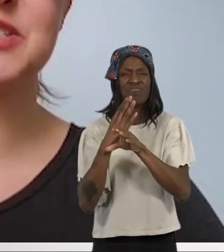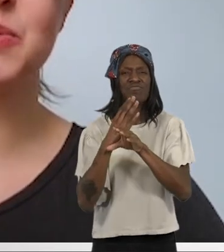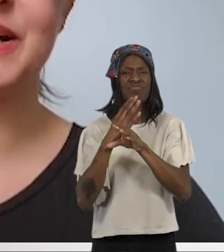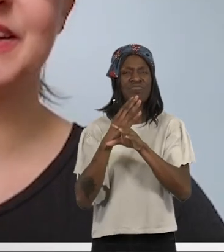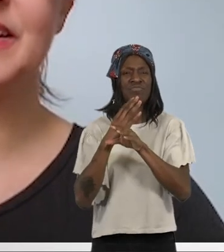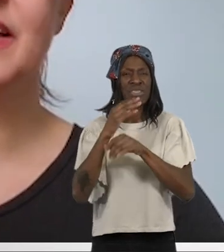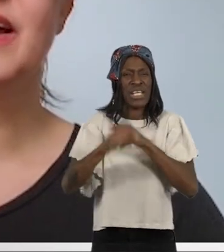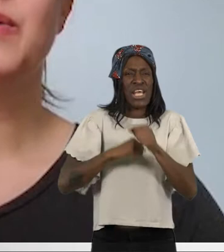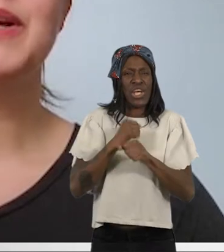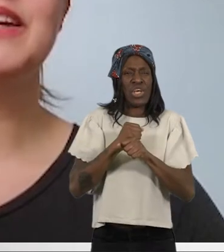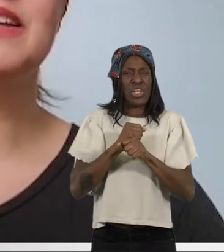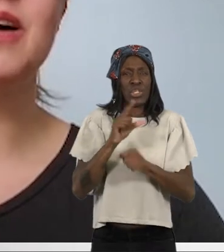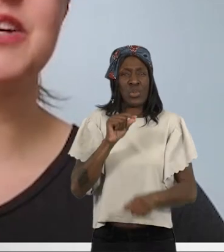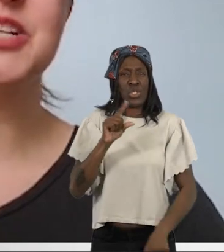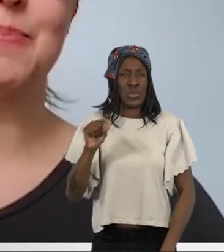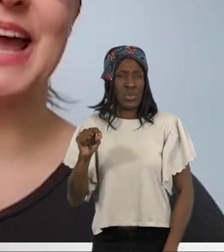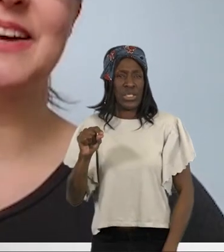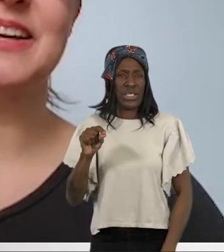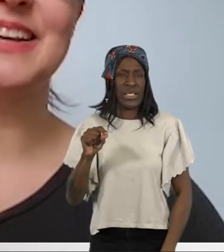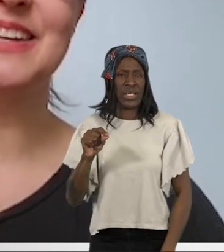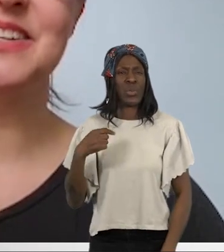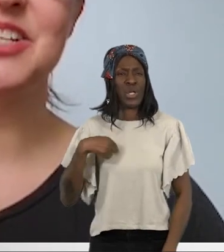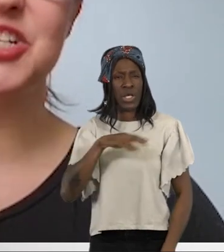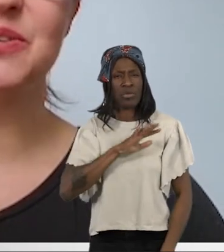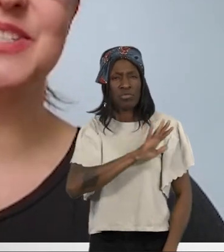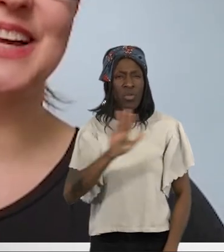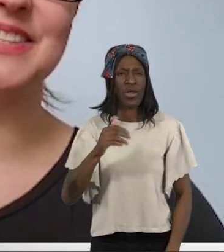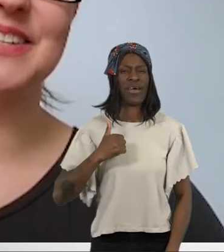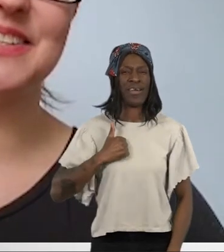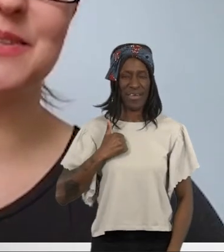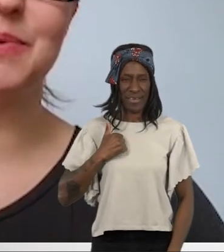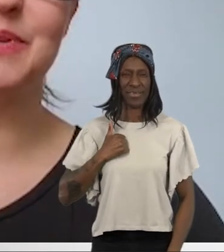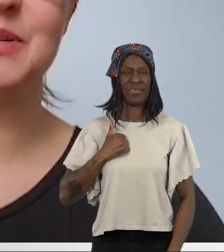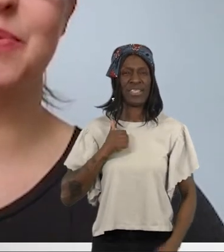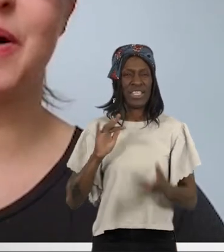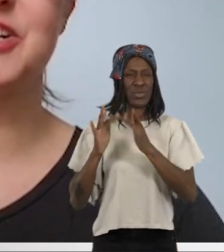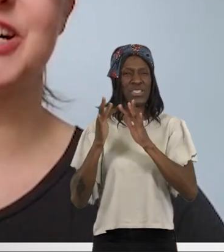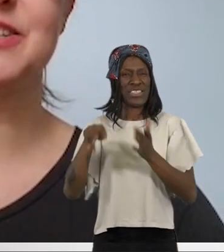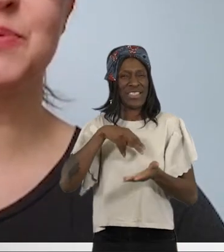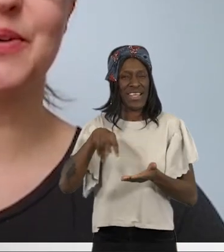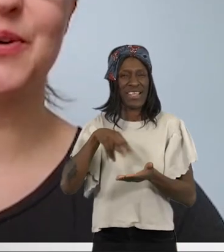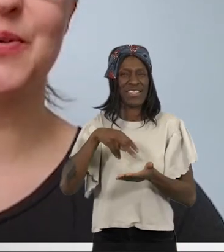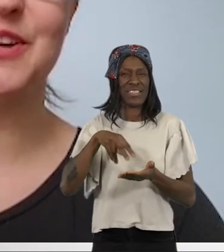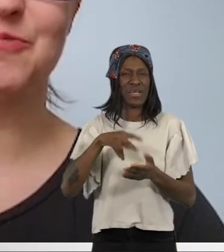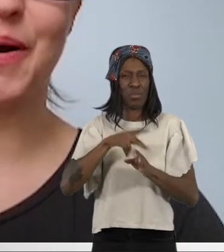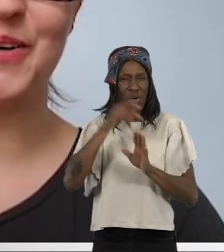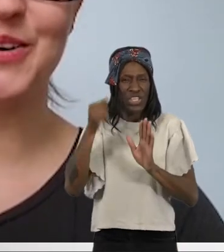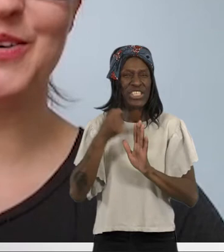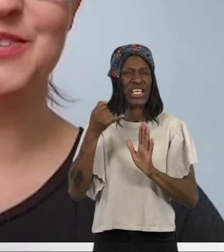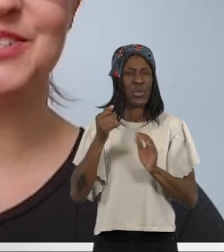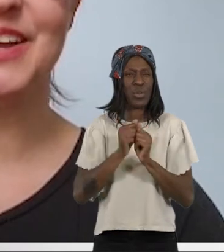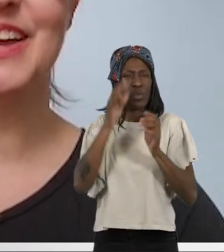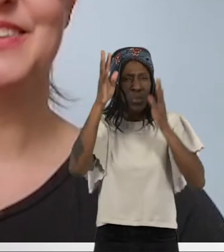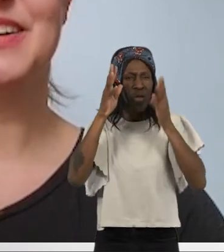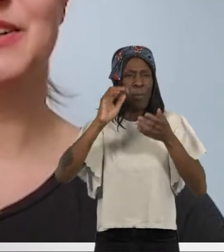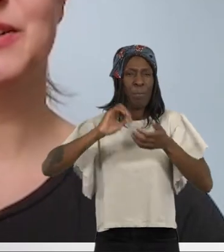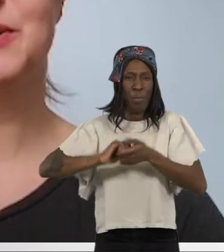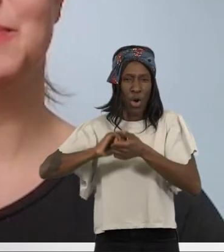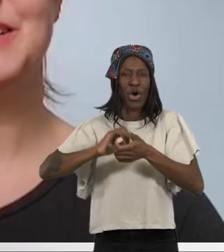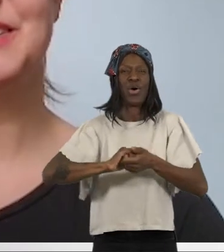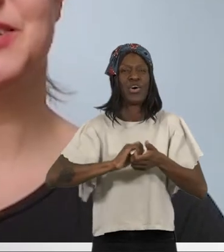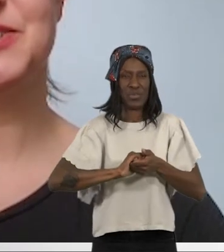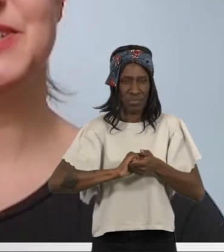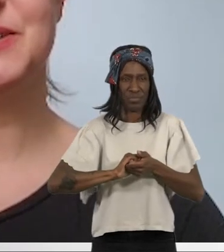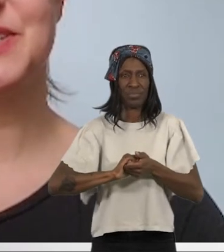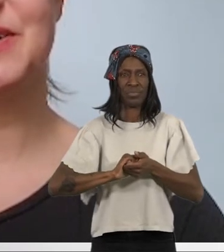in 2020, we launched a Pan-Canadian Digital Dance and Disability Project with our creative partners that